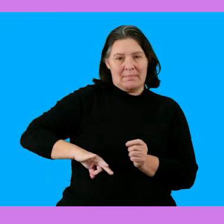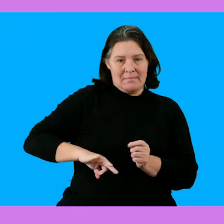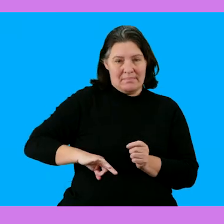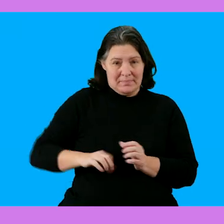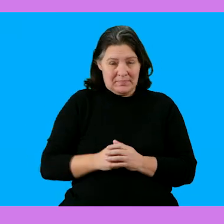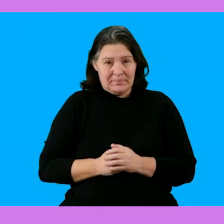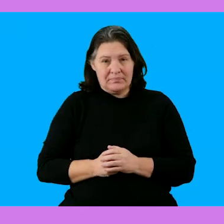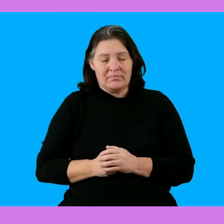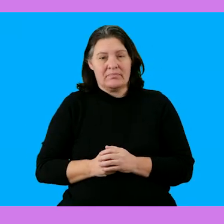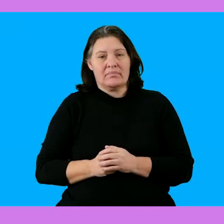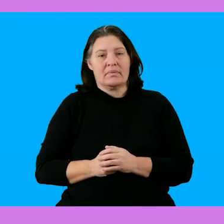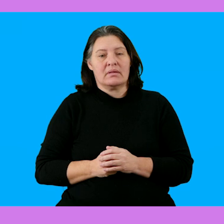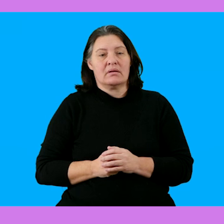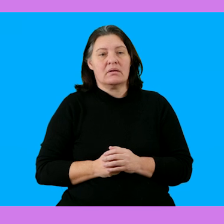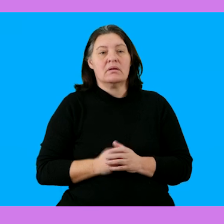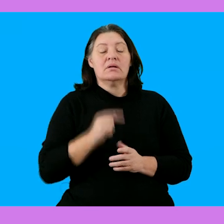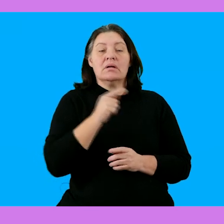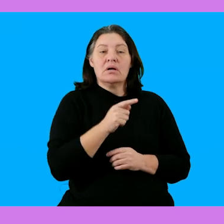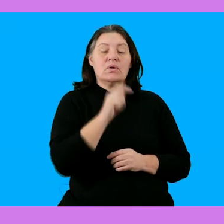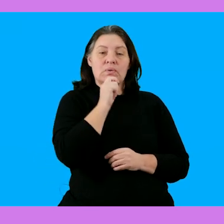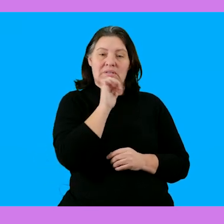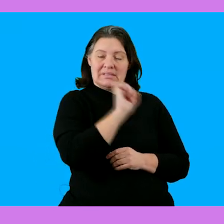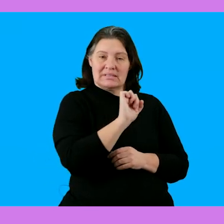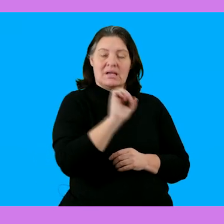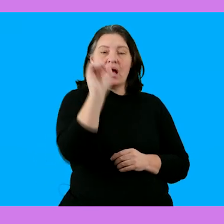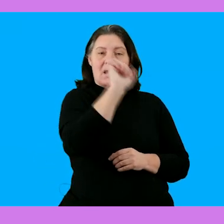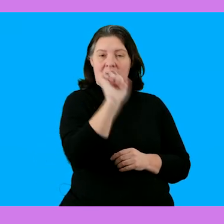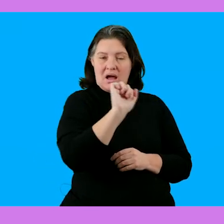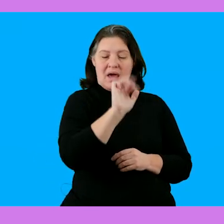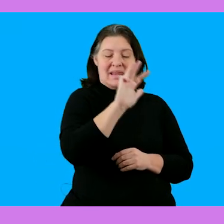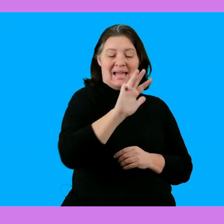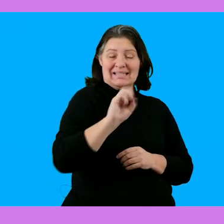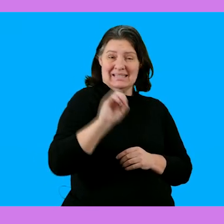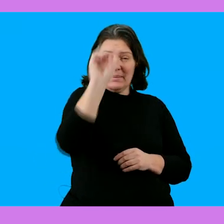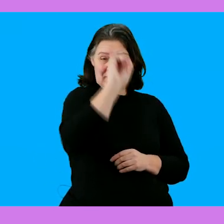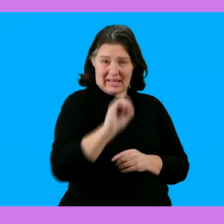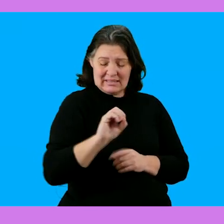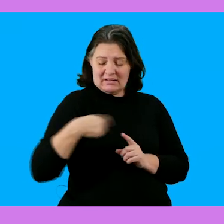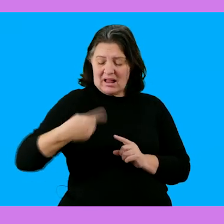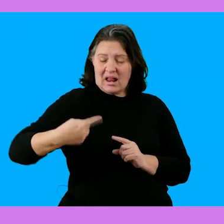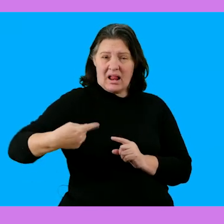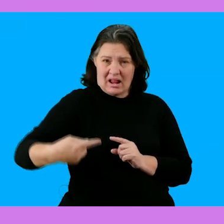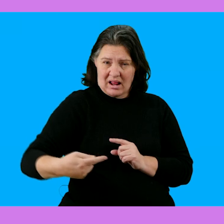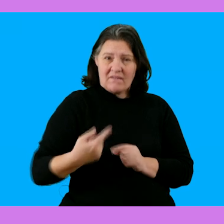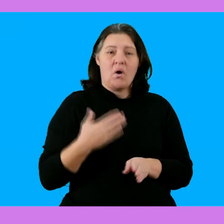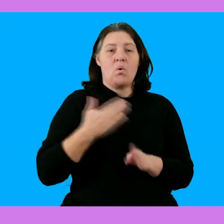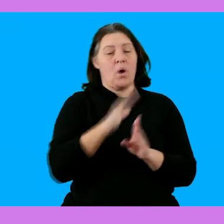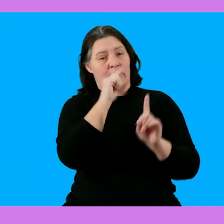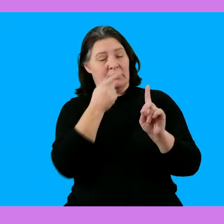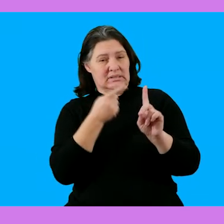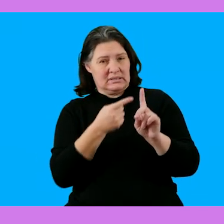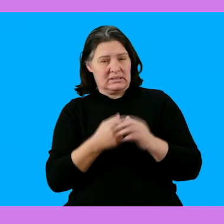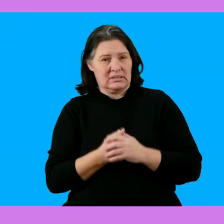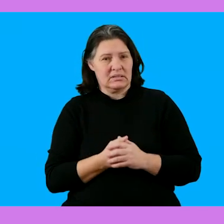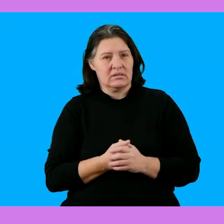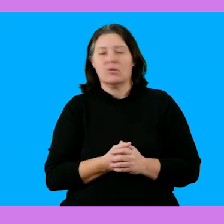Now we are saying here, Amy Lee uses her car 90%, right, of the kilometers she travels were for work